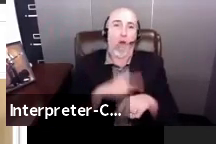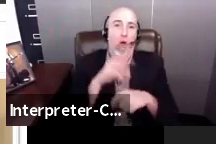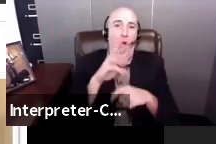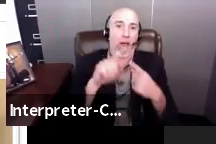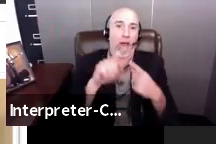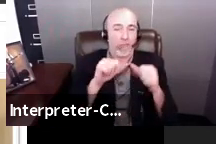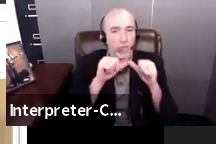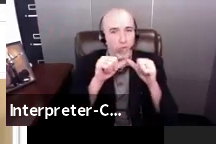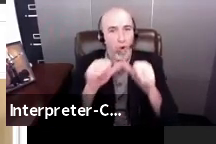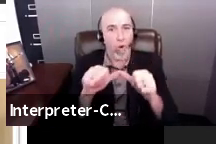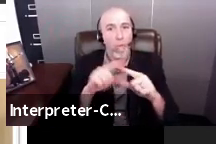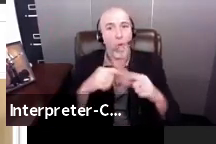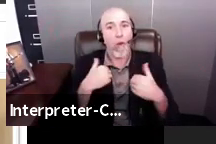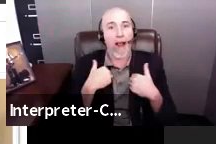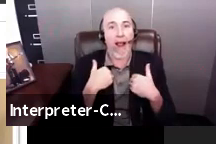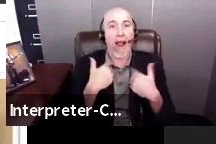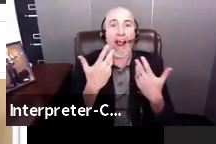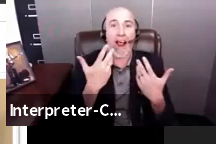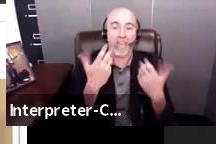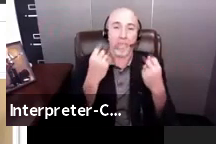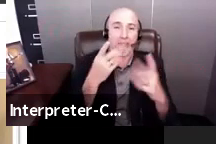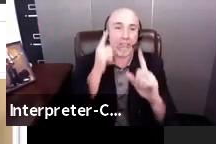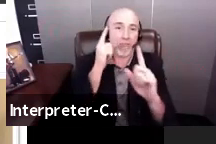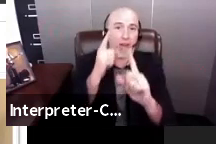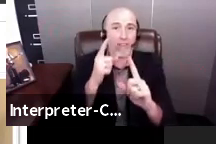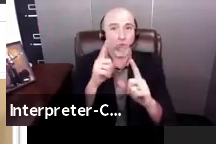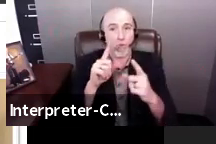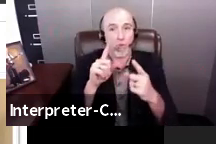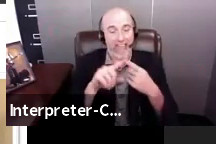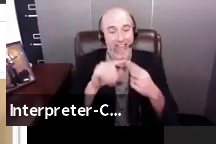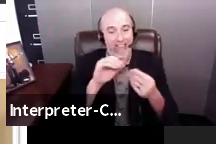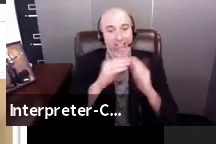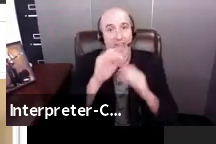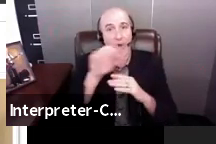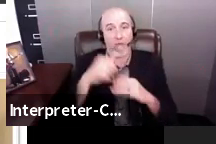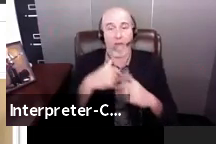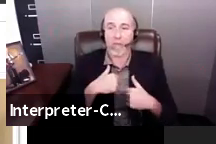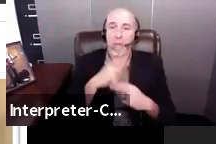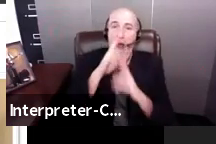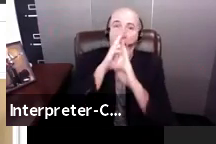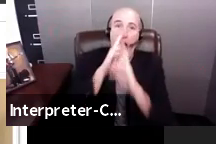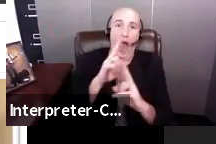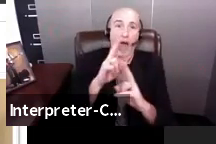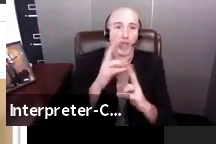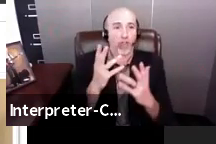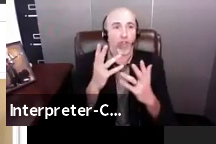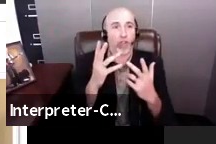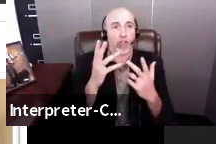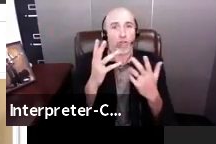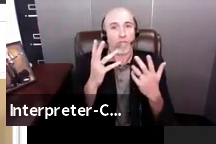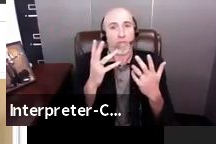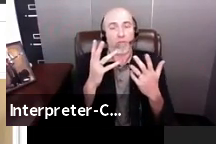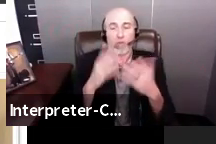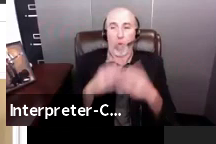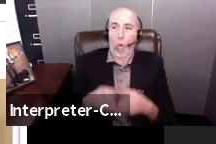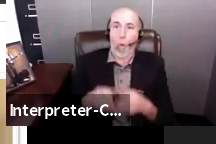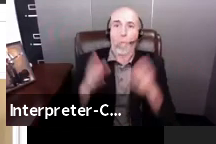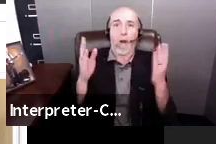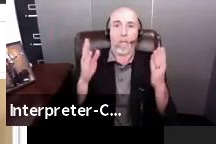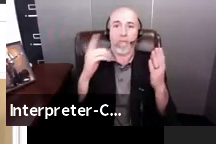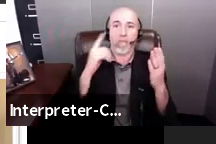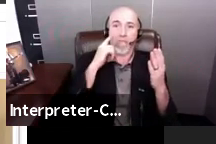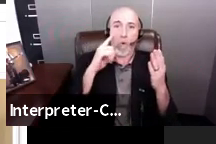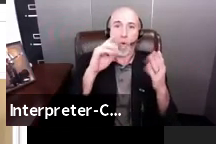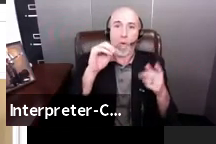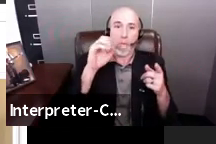have also made many strides in the city of Austin. And it is my distinct honor to open up for